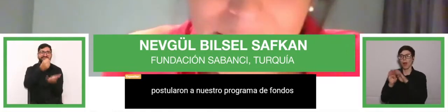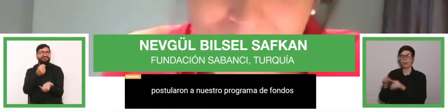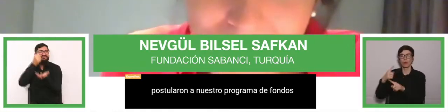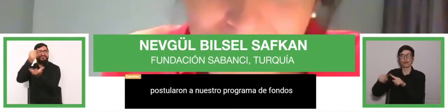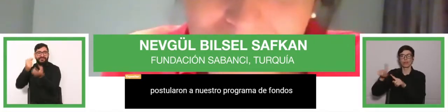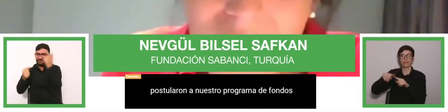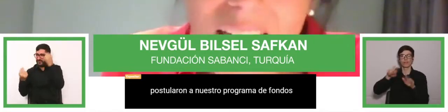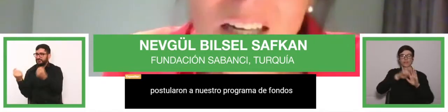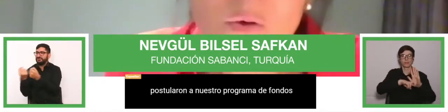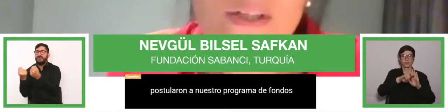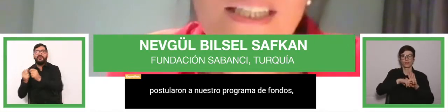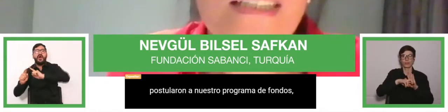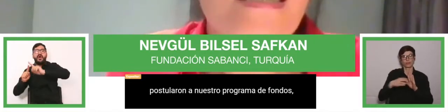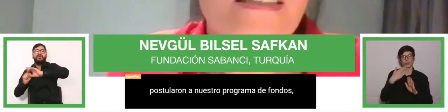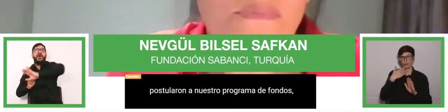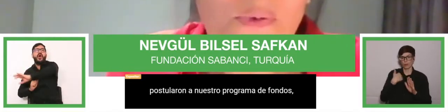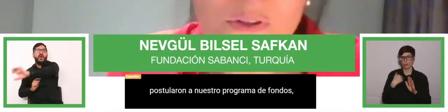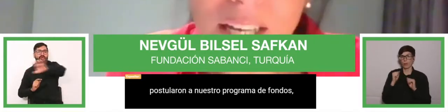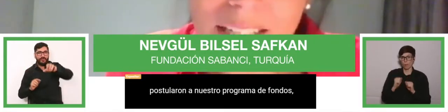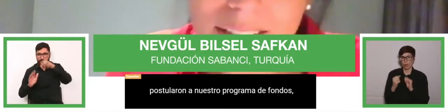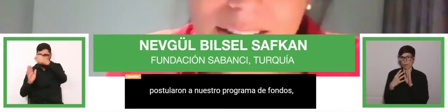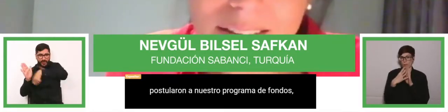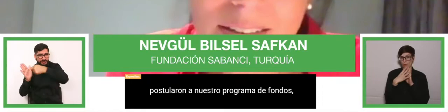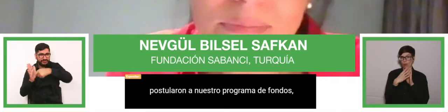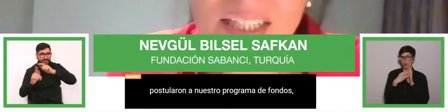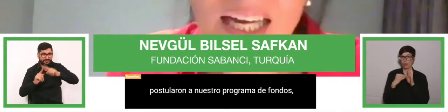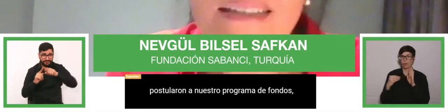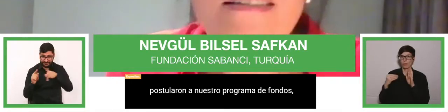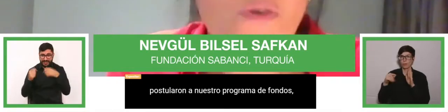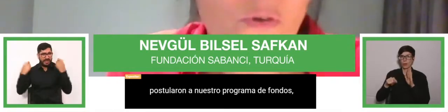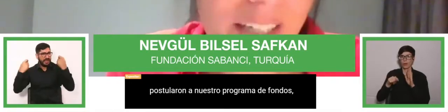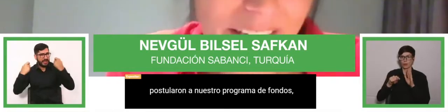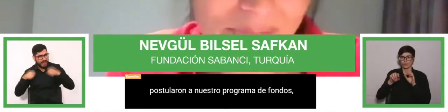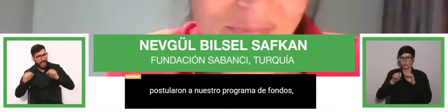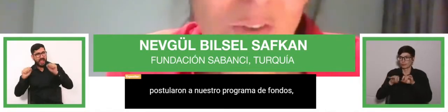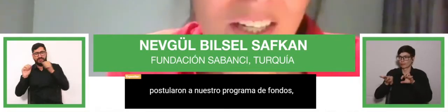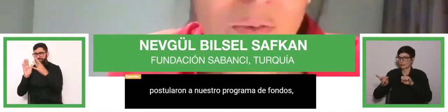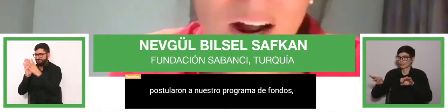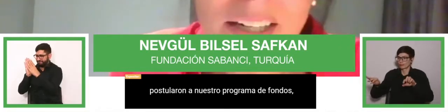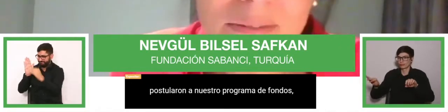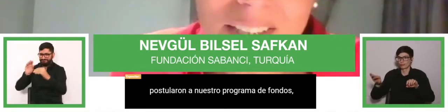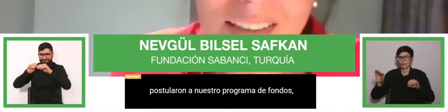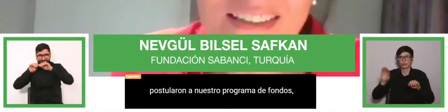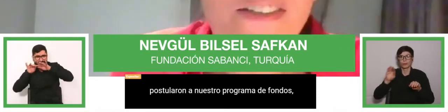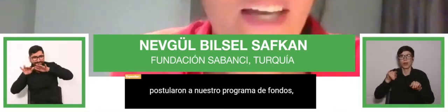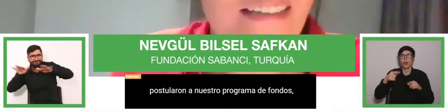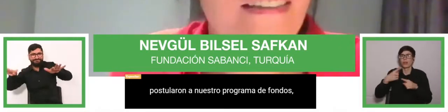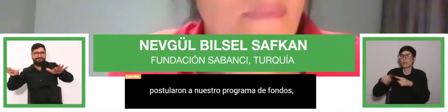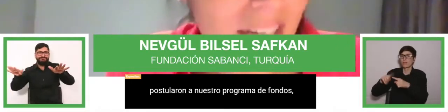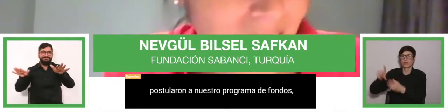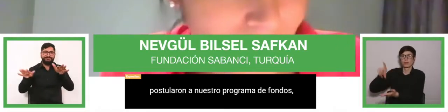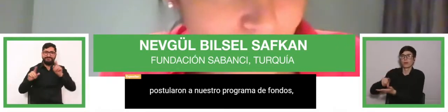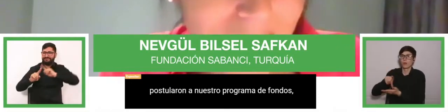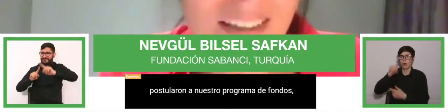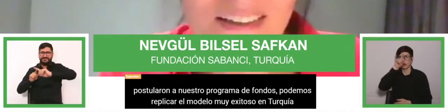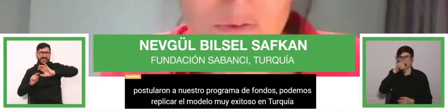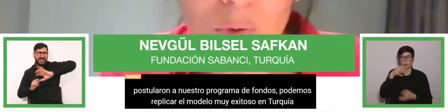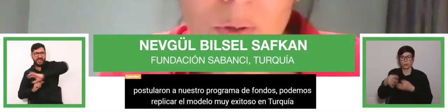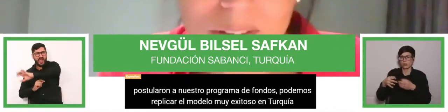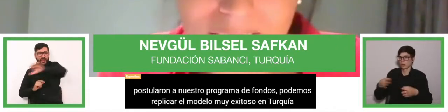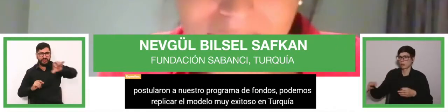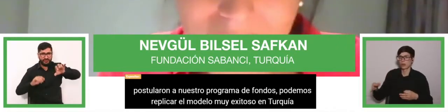Turkey. Within the project, a story on environment created by